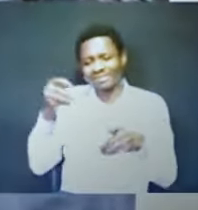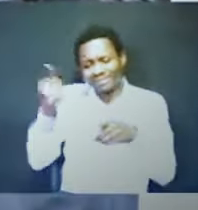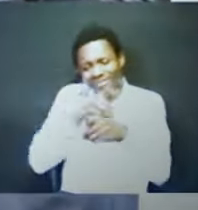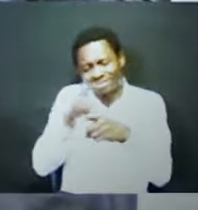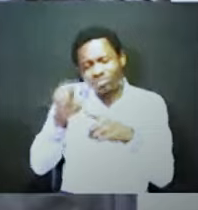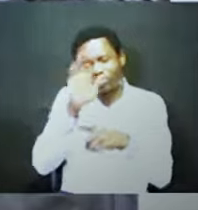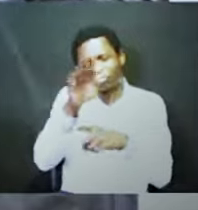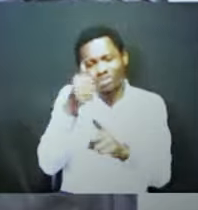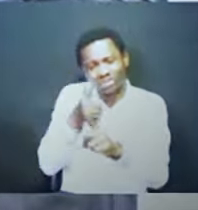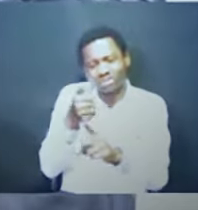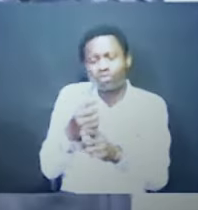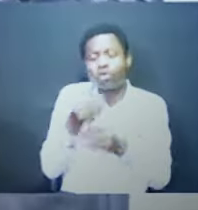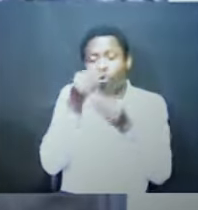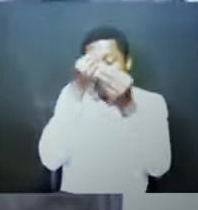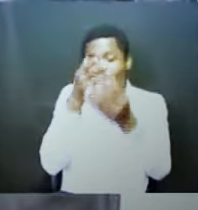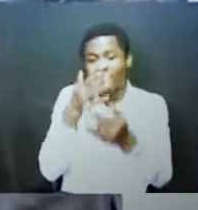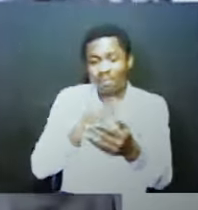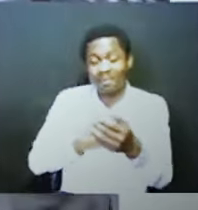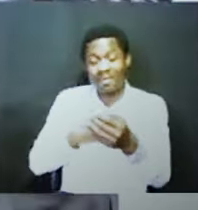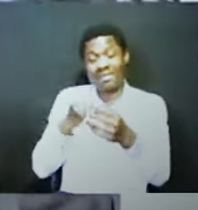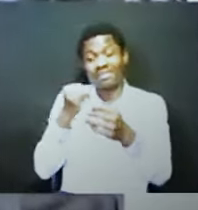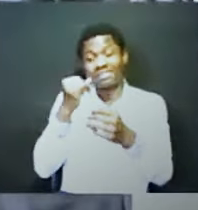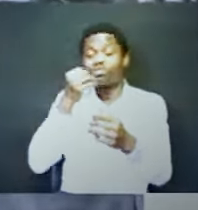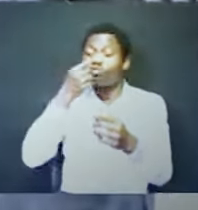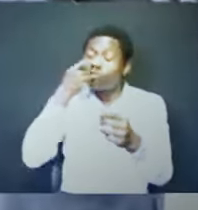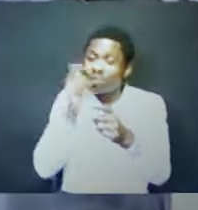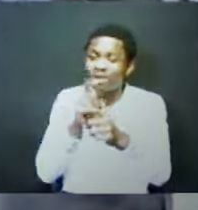my followers, my disciples.